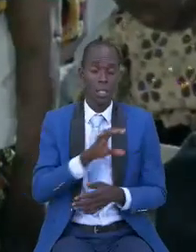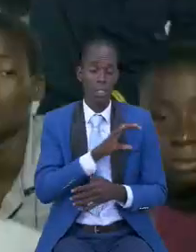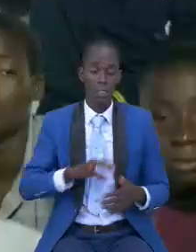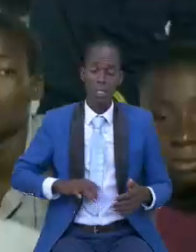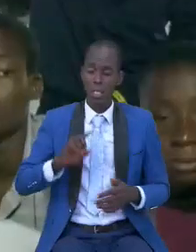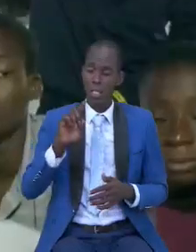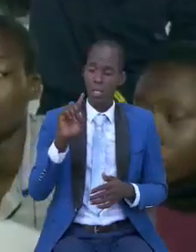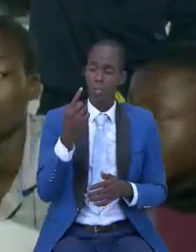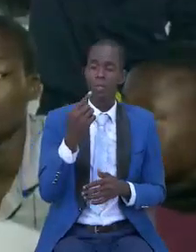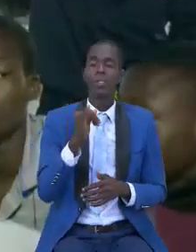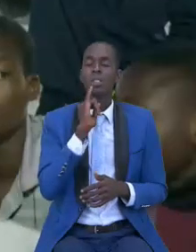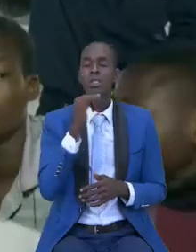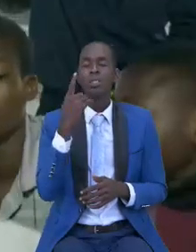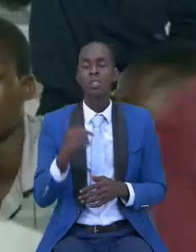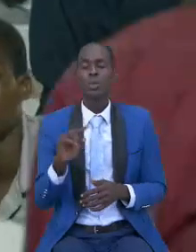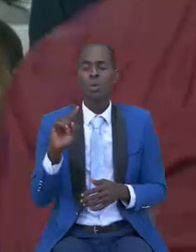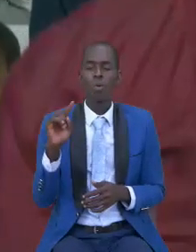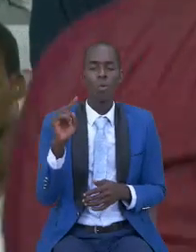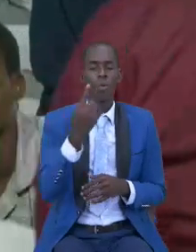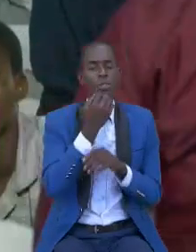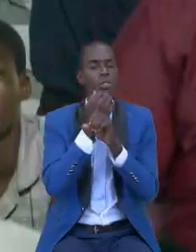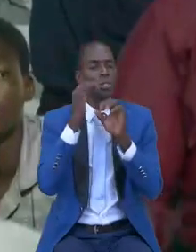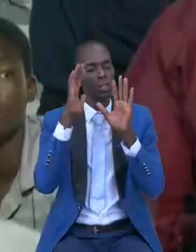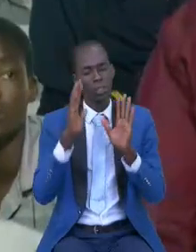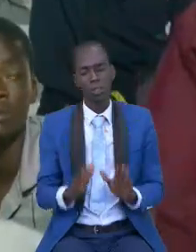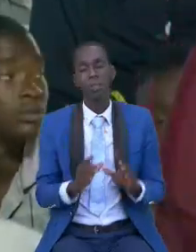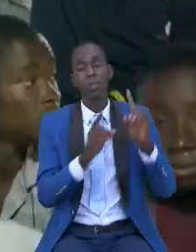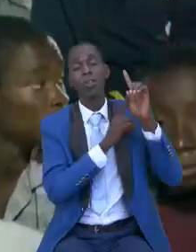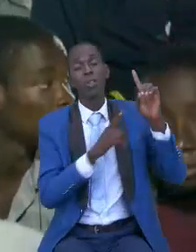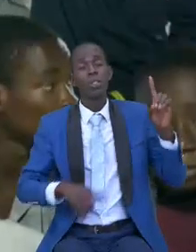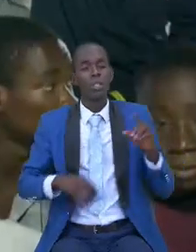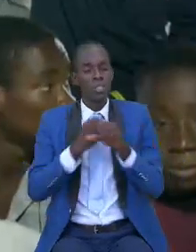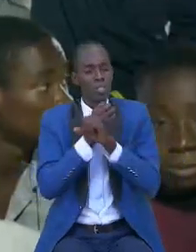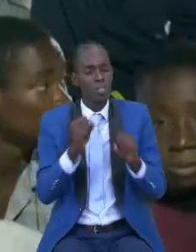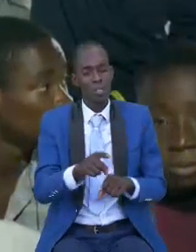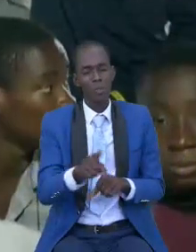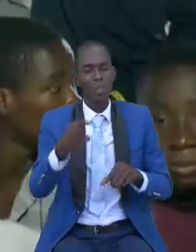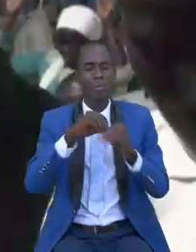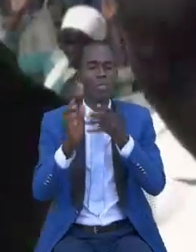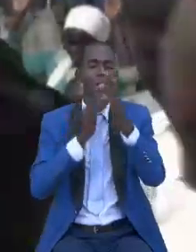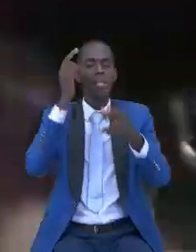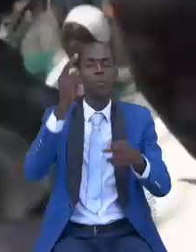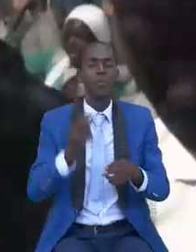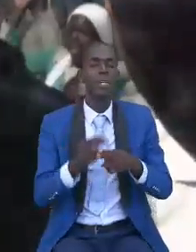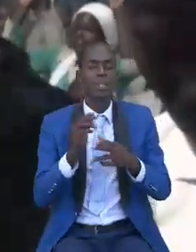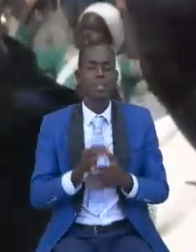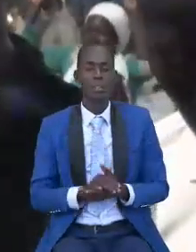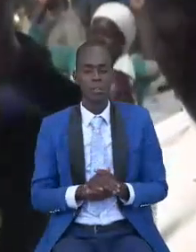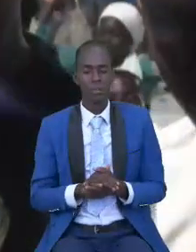alone is the only Savior. Lord, save them in Jesus'